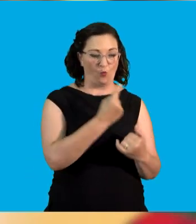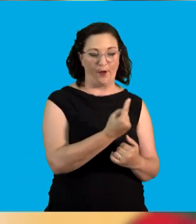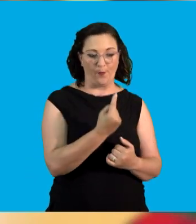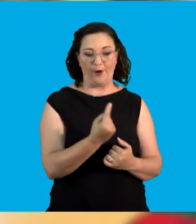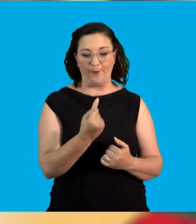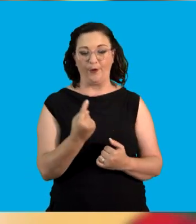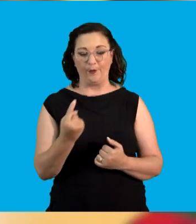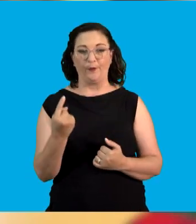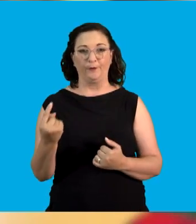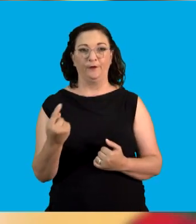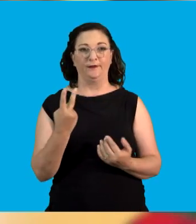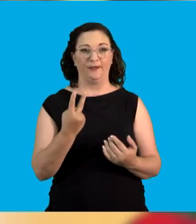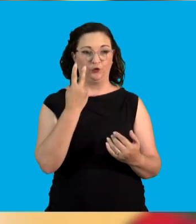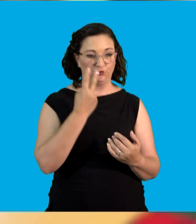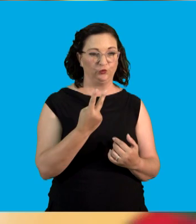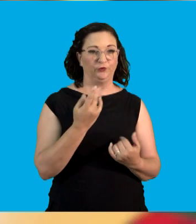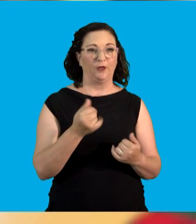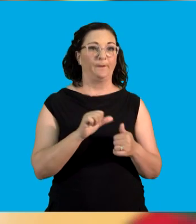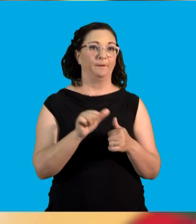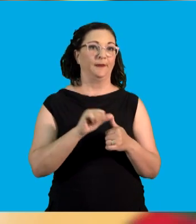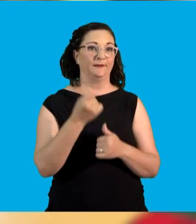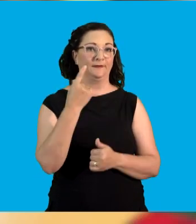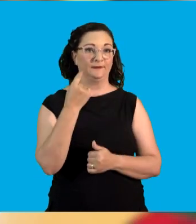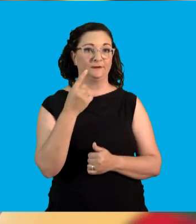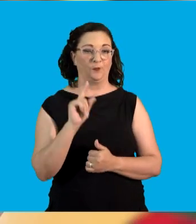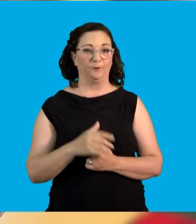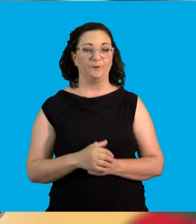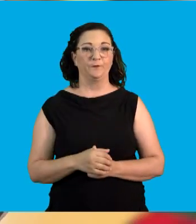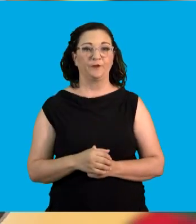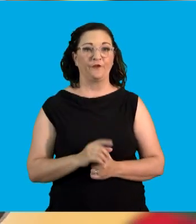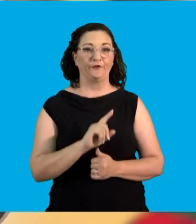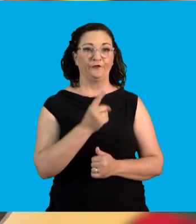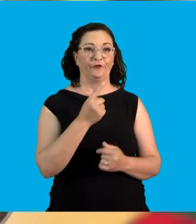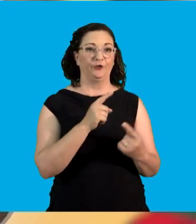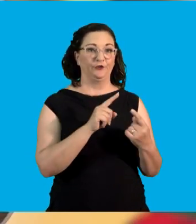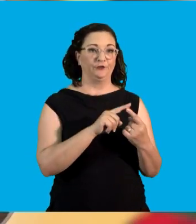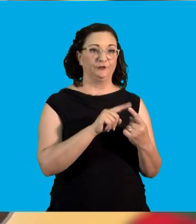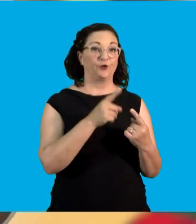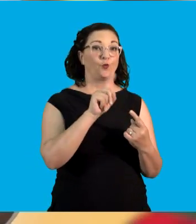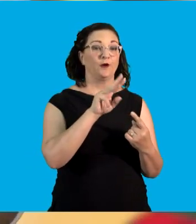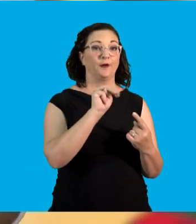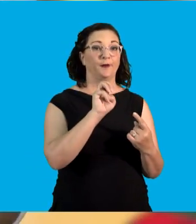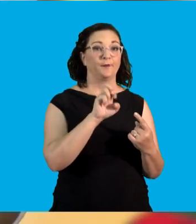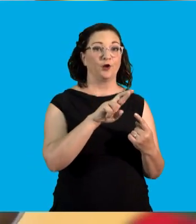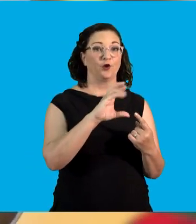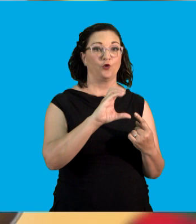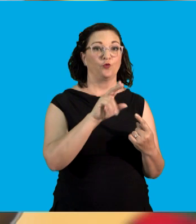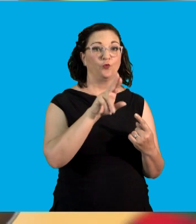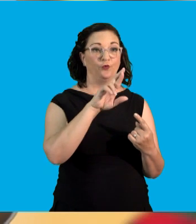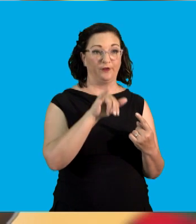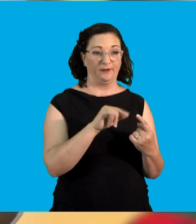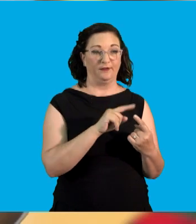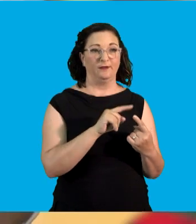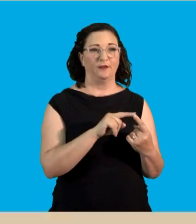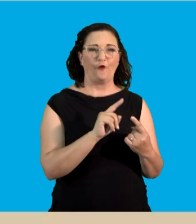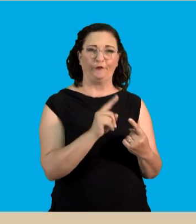planets individually so that we can understand them better. So we are going to start with the first one, which is Mercury. We